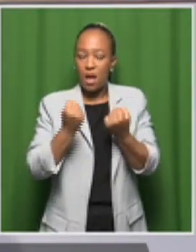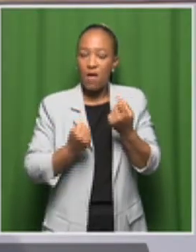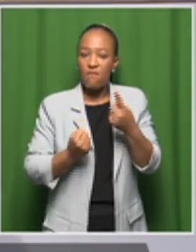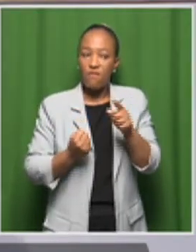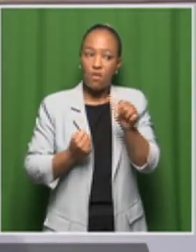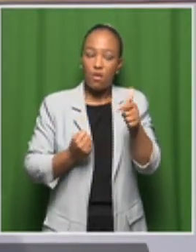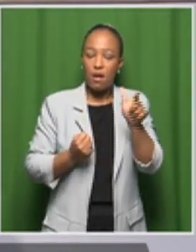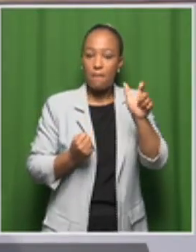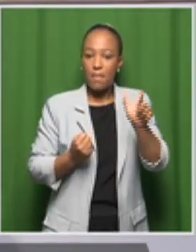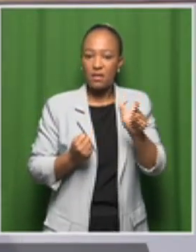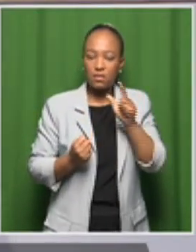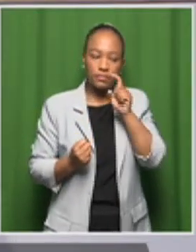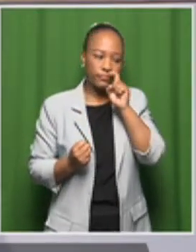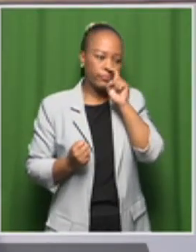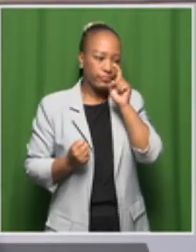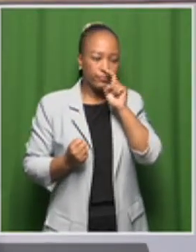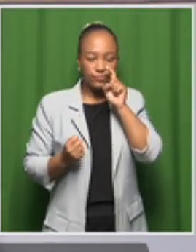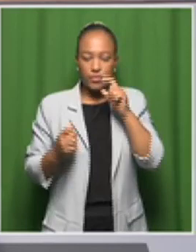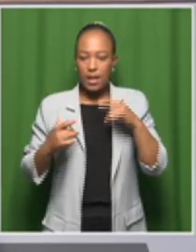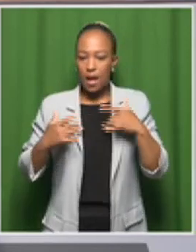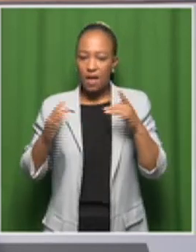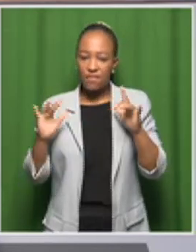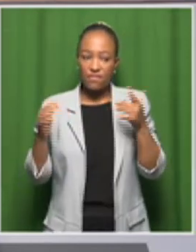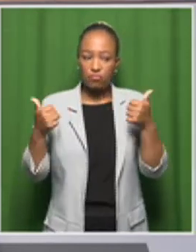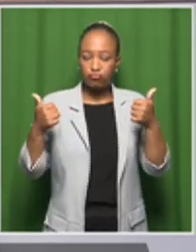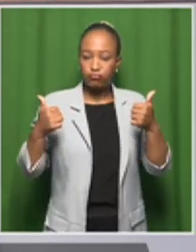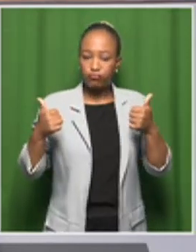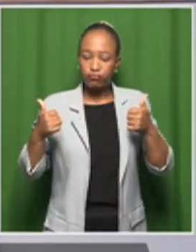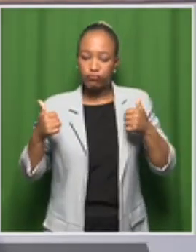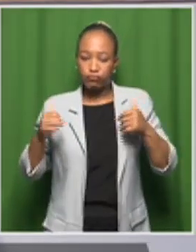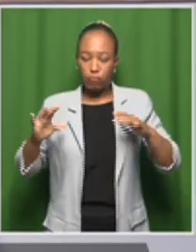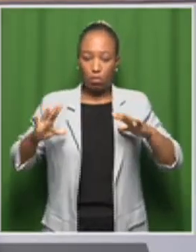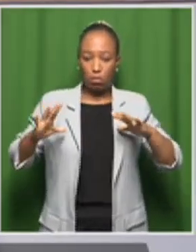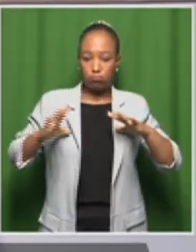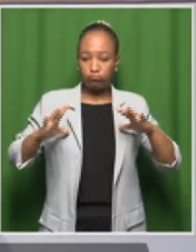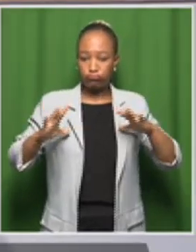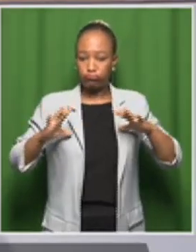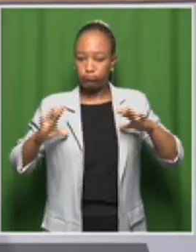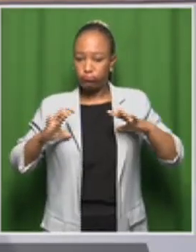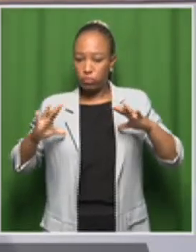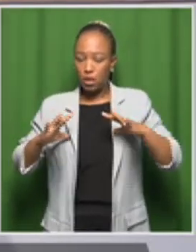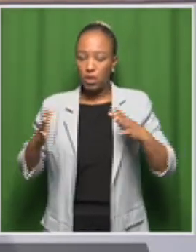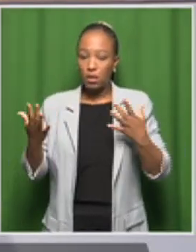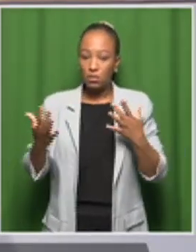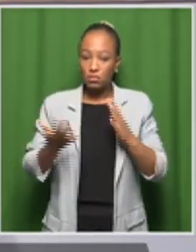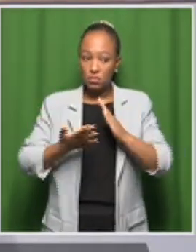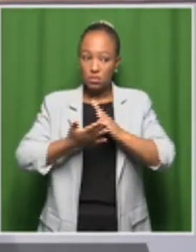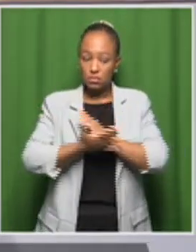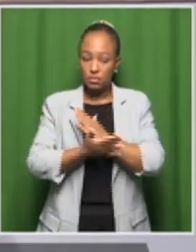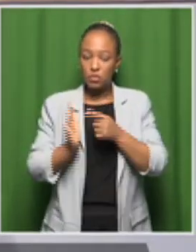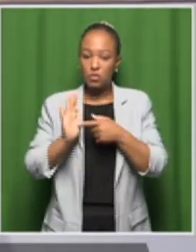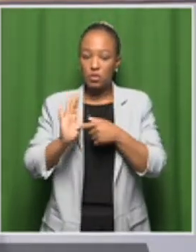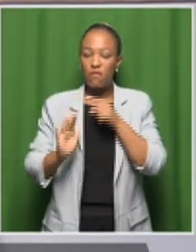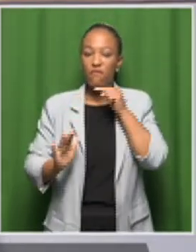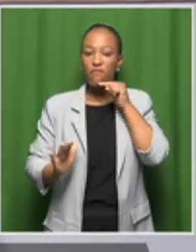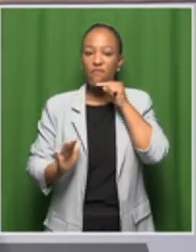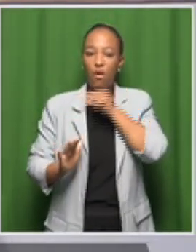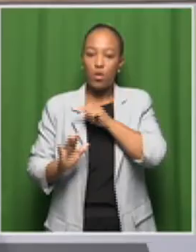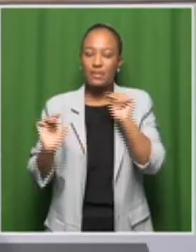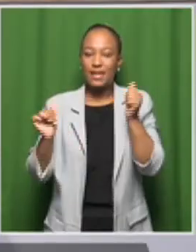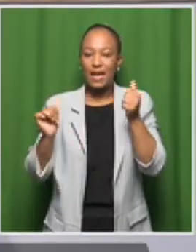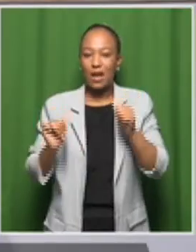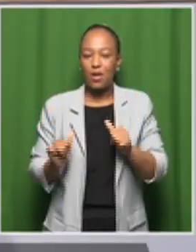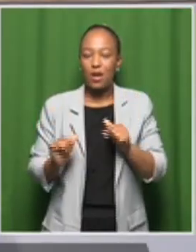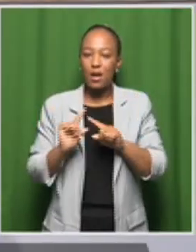flashy life. There are also sometimes they show very false accounts that only show the wins. They also